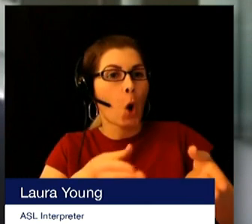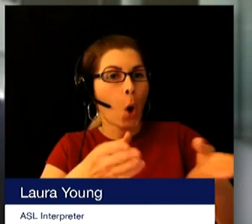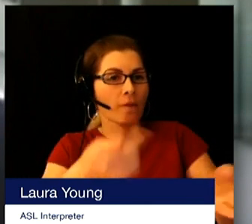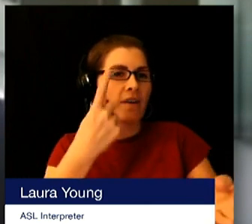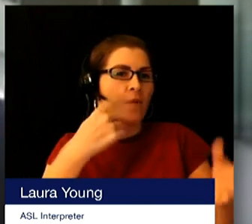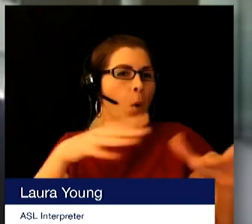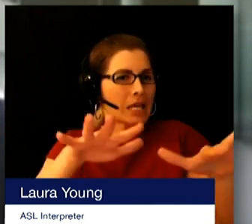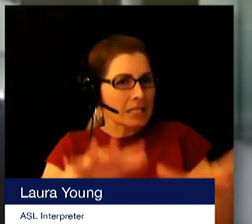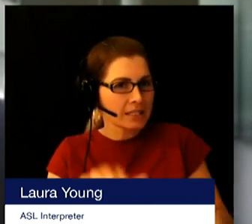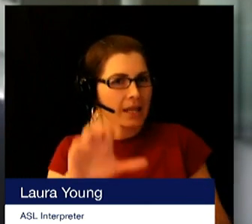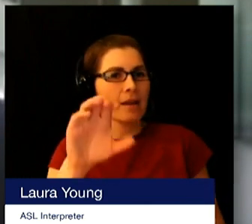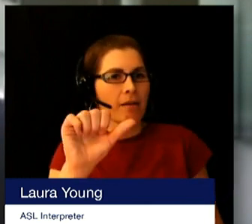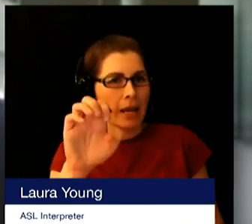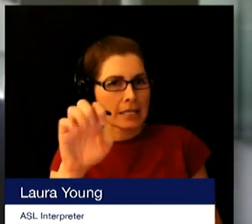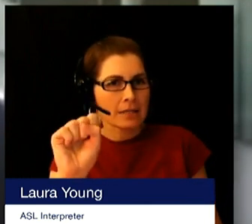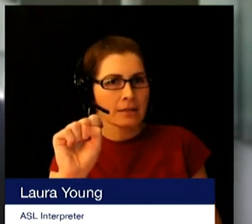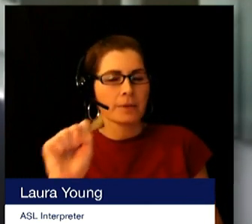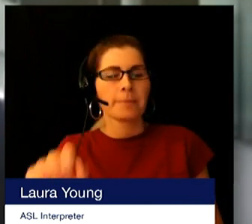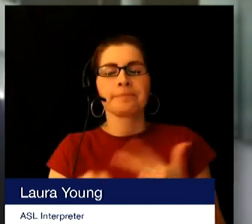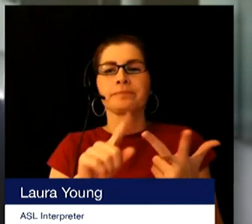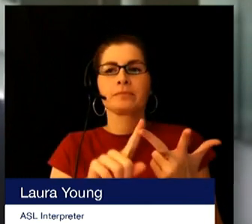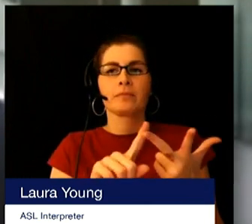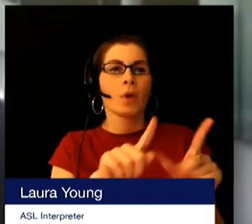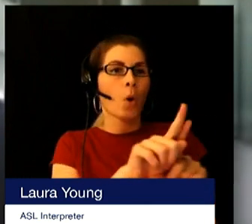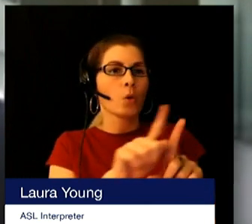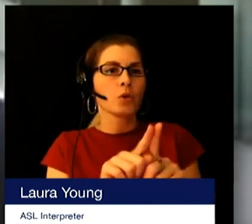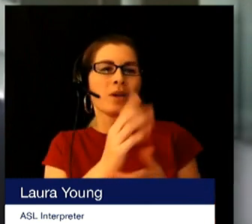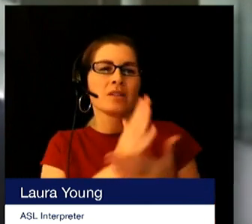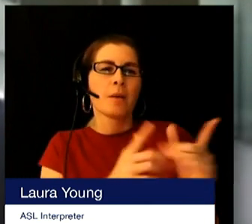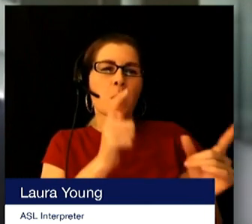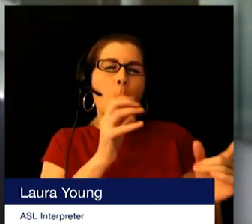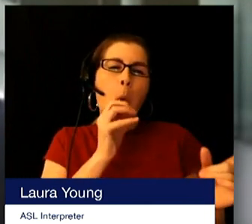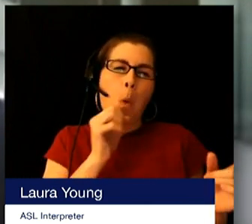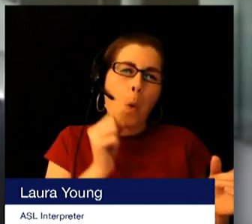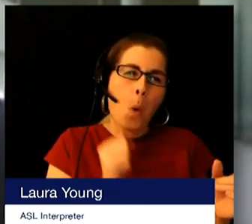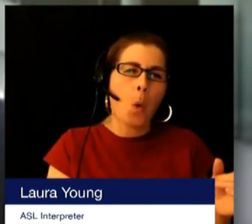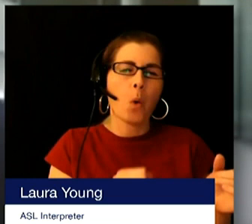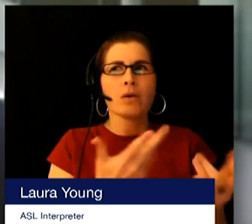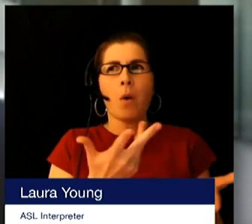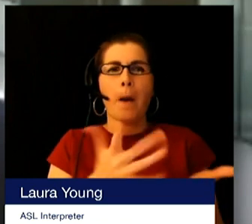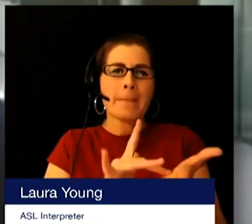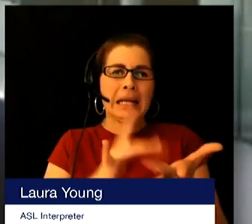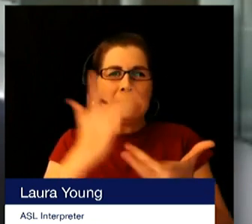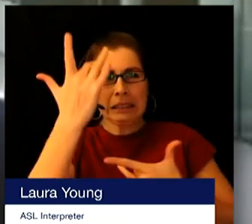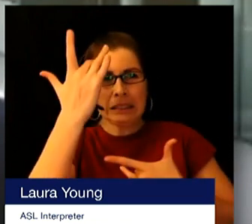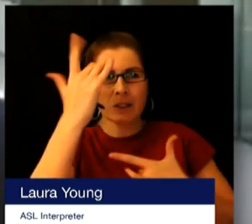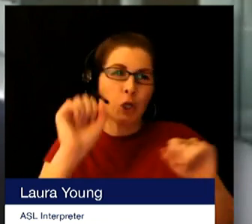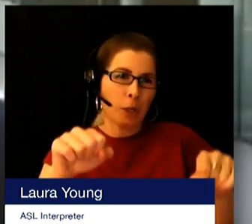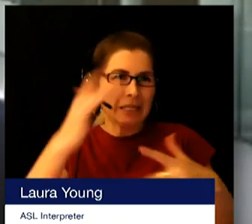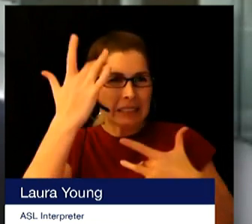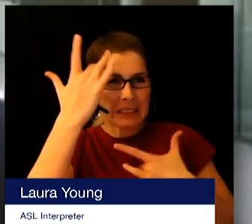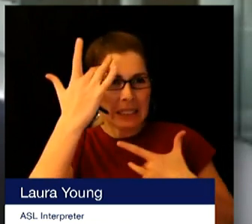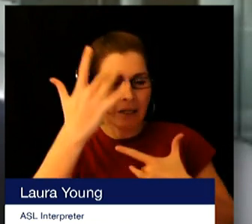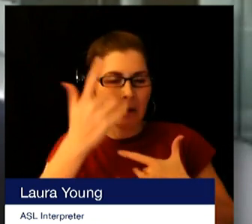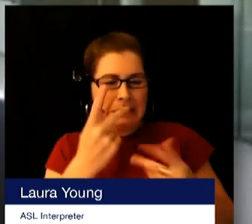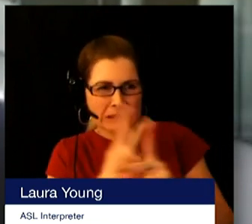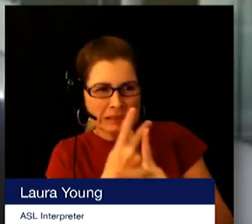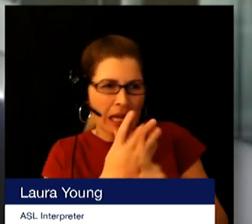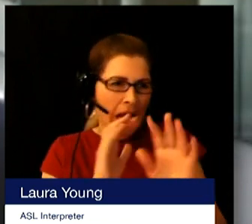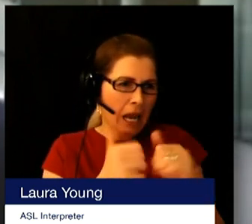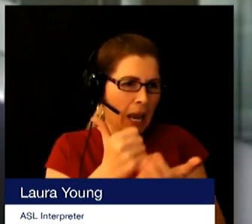of cases. We identified people who were elderly or medically vulnerable and found ways to get them released